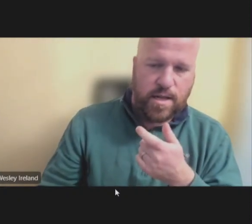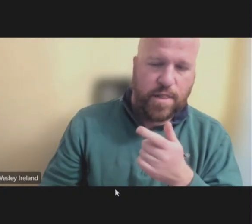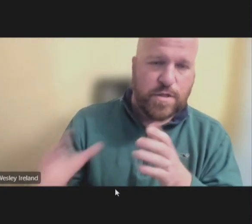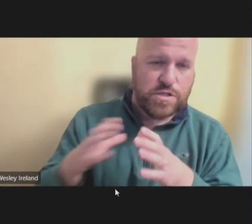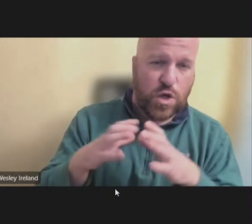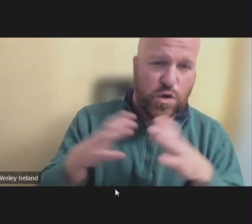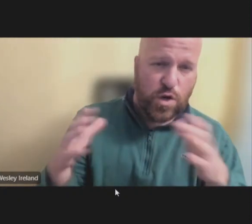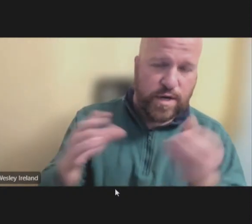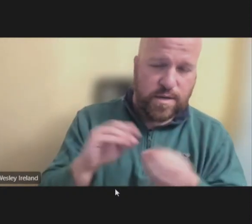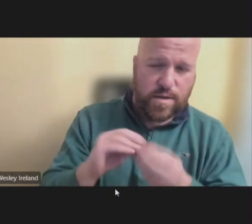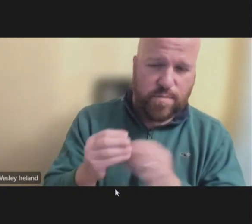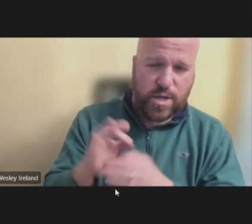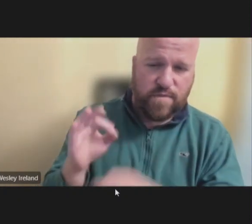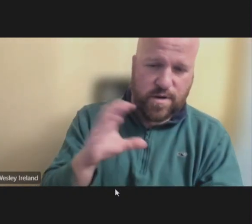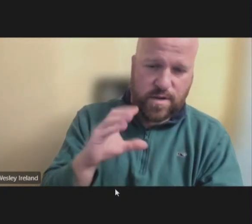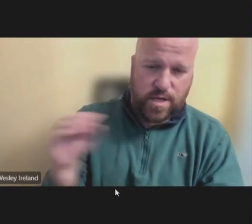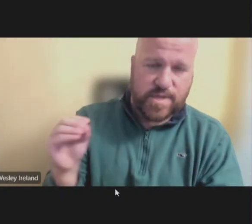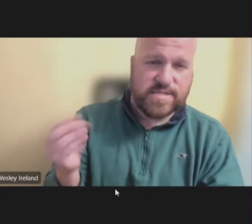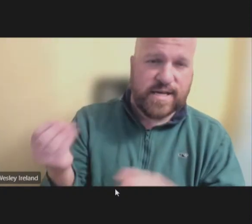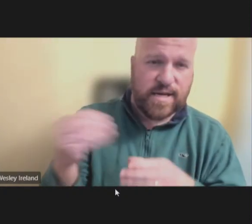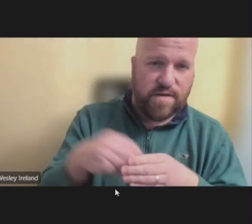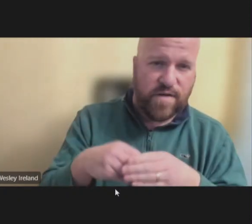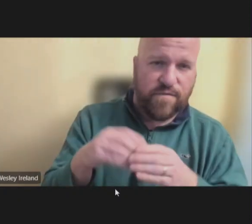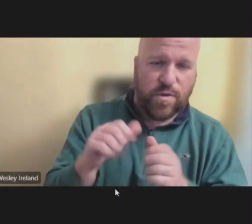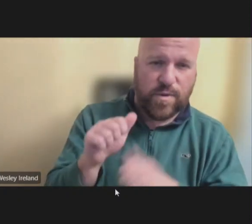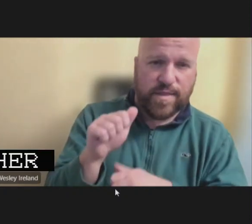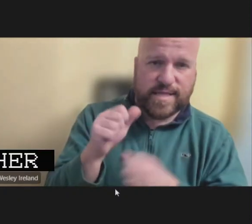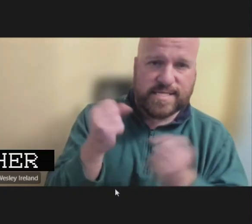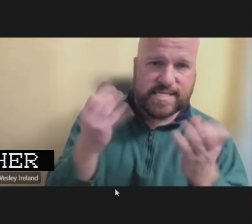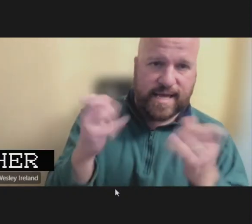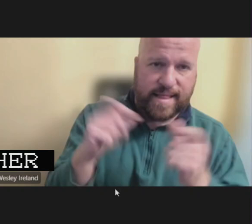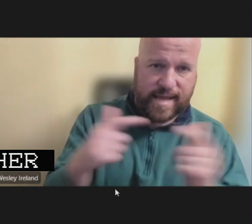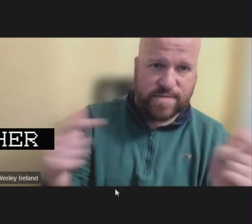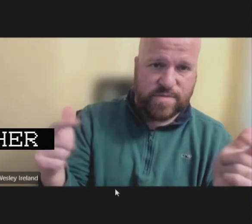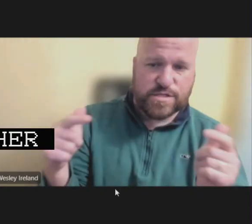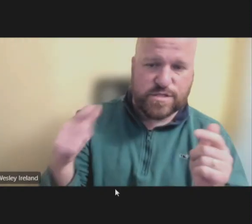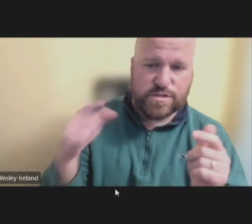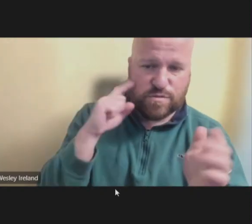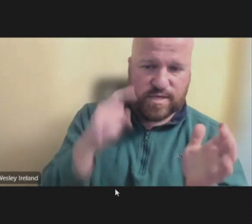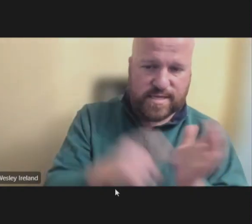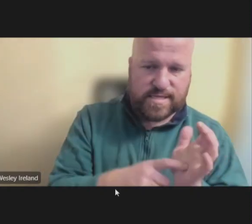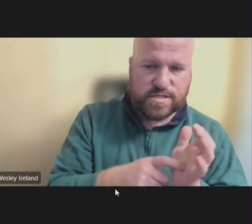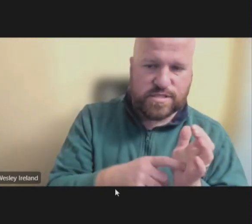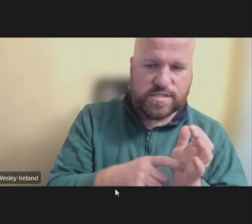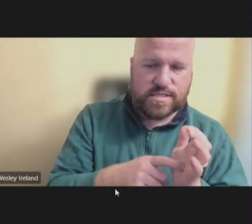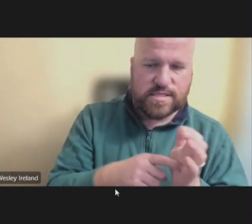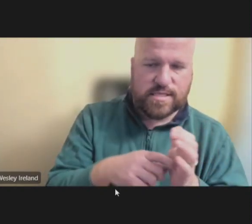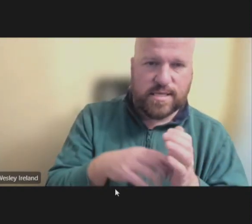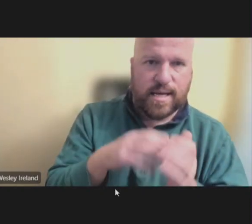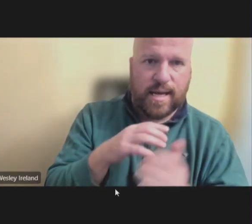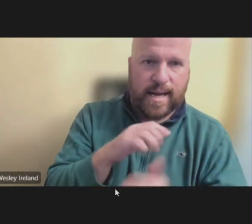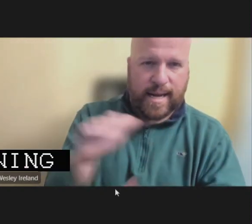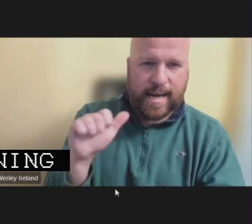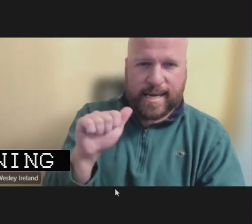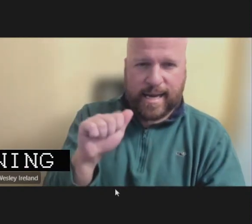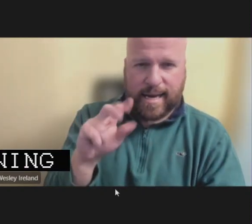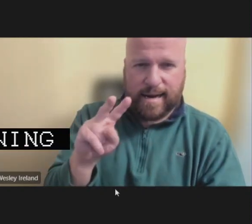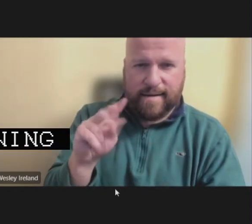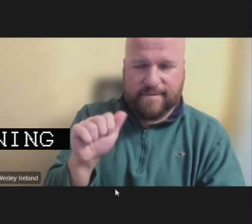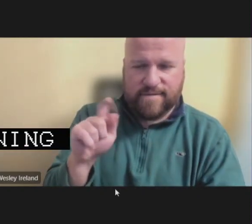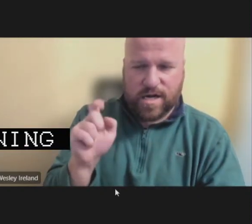example, there's a growing number of companies involved in sign language recognition